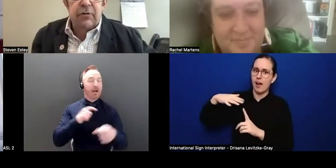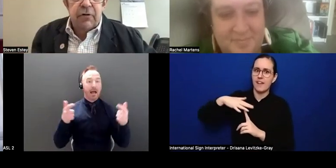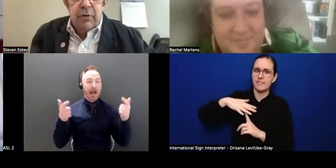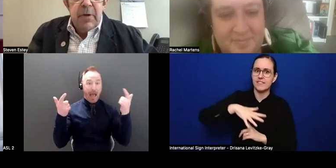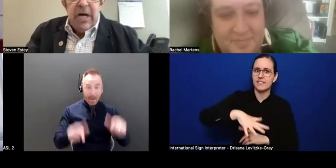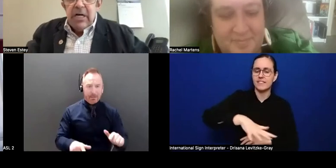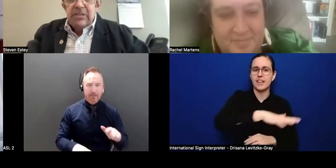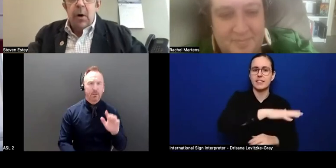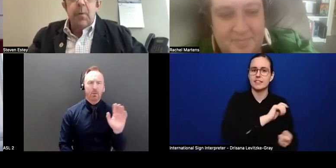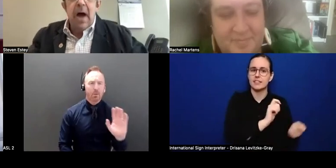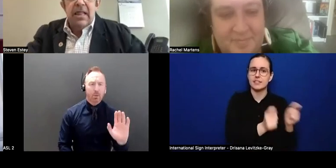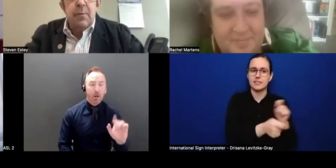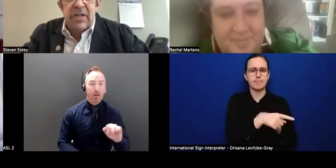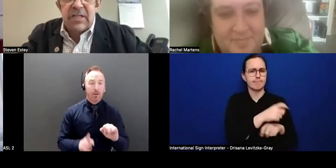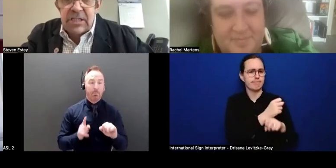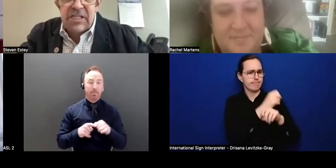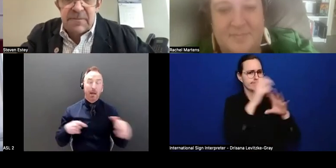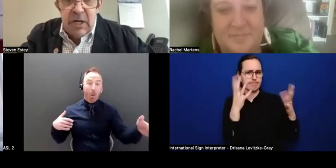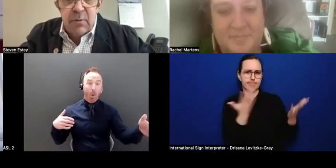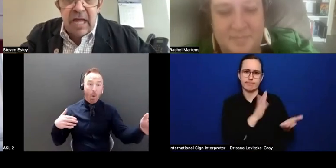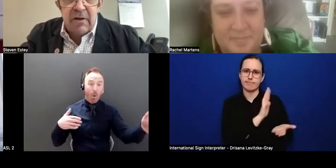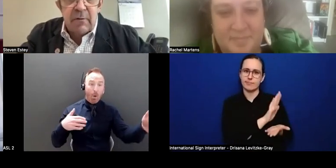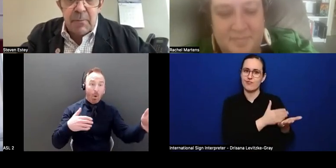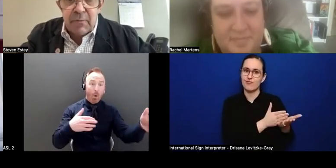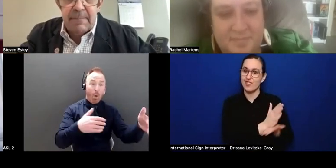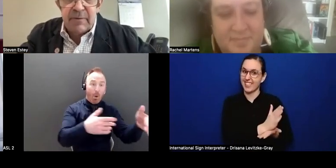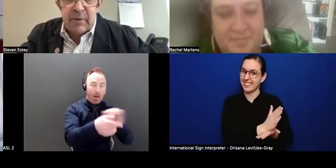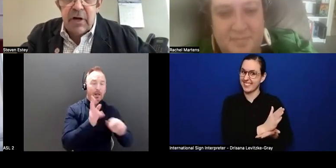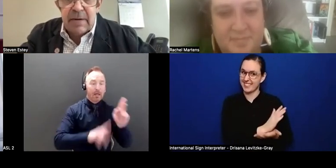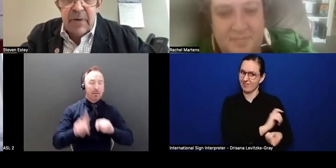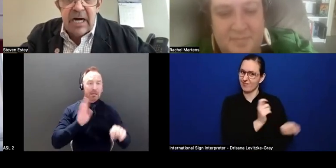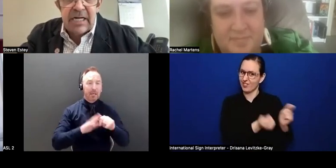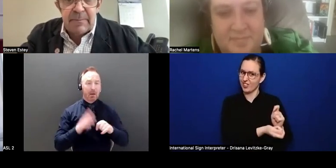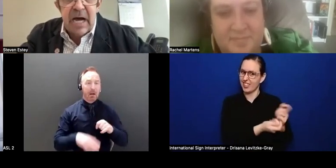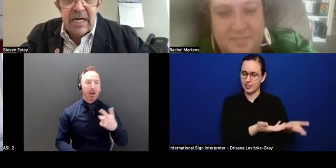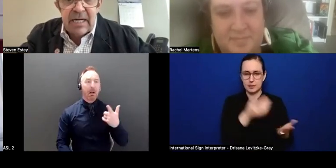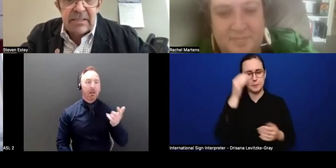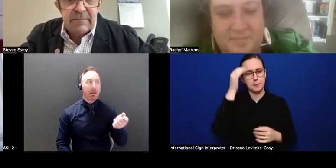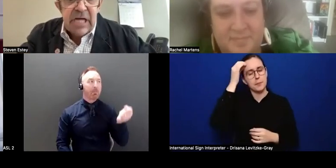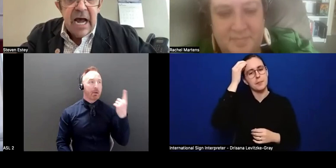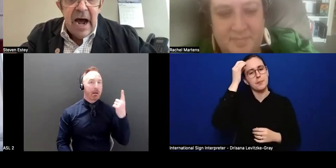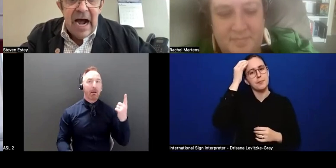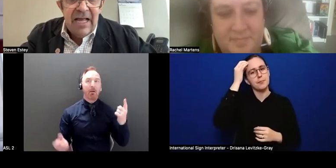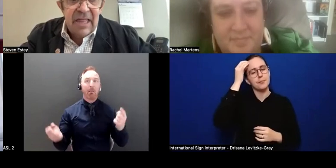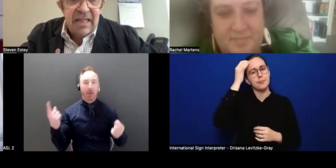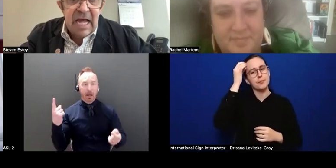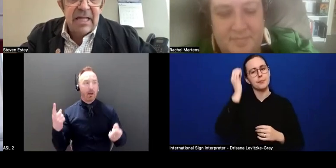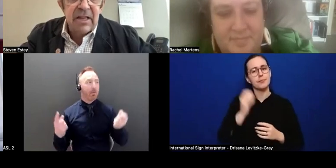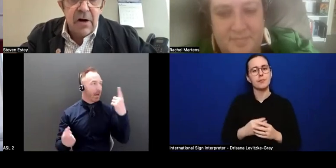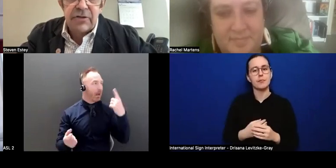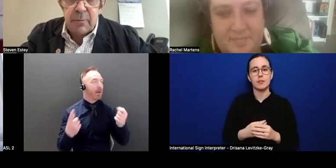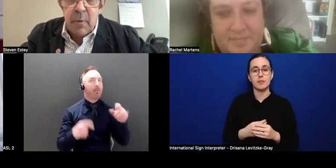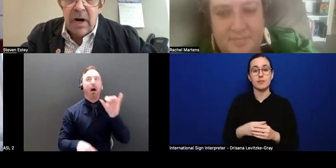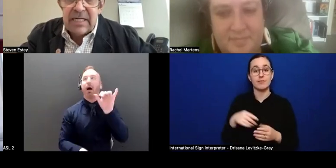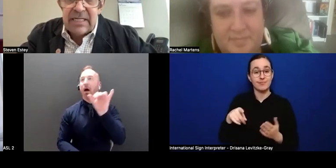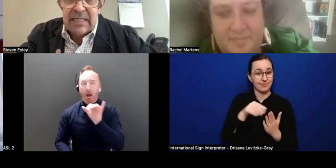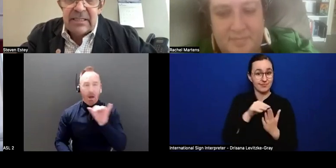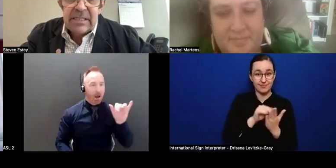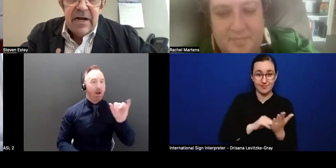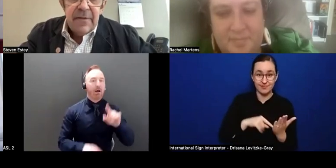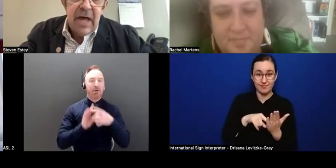particular group. So while I wouldn't dispute that there are problems with non-binding mechanisms, I think that the larger